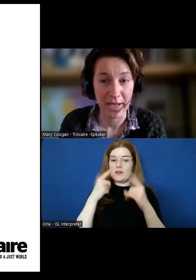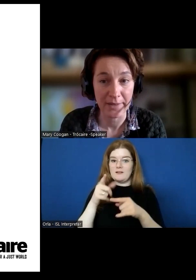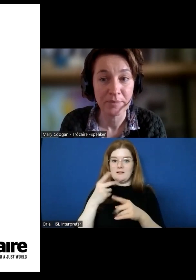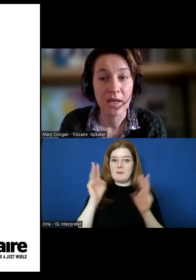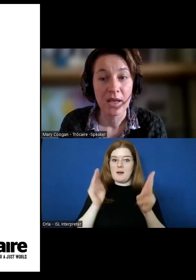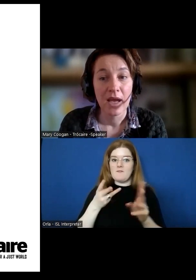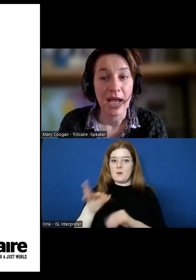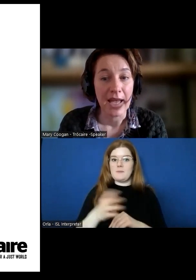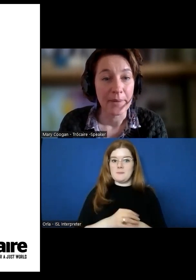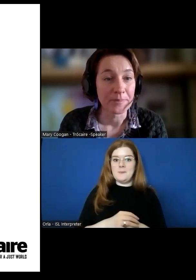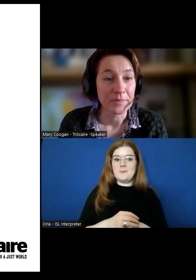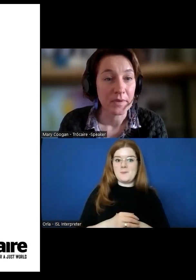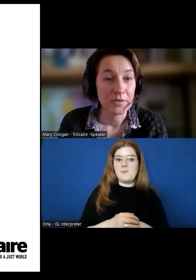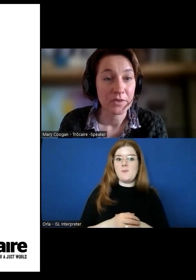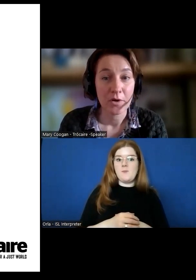powerful way.